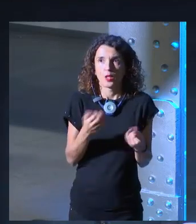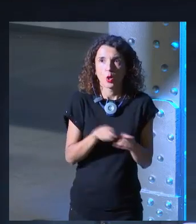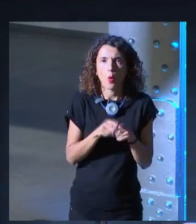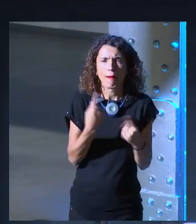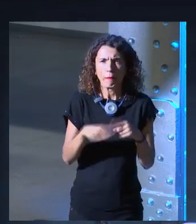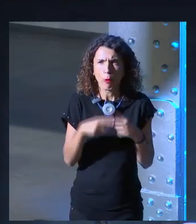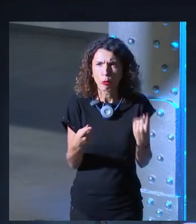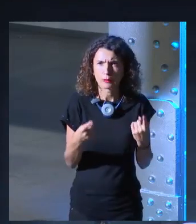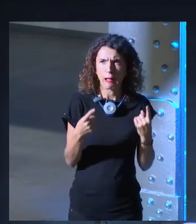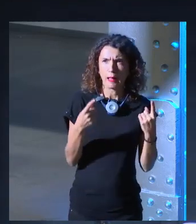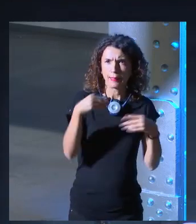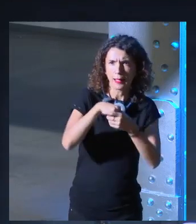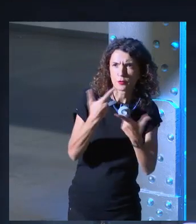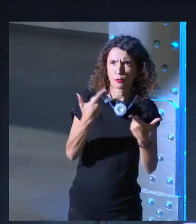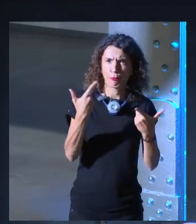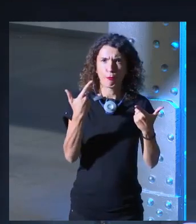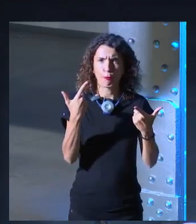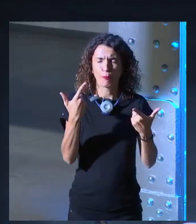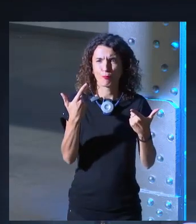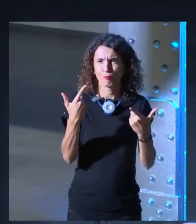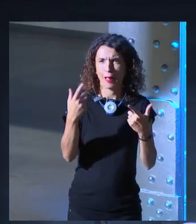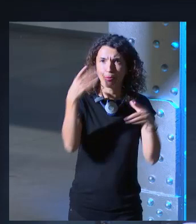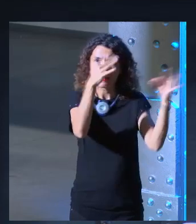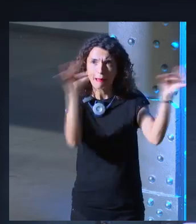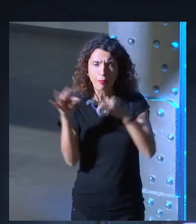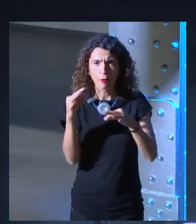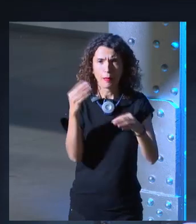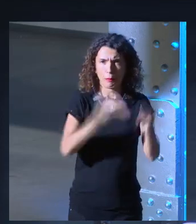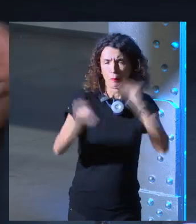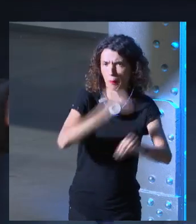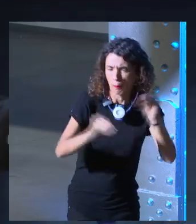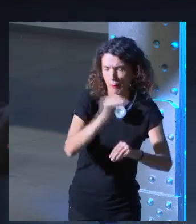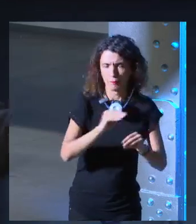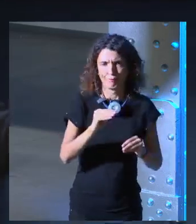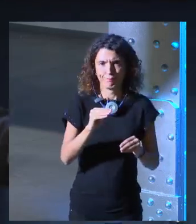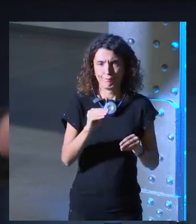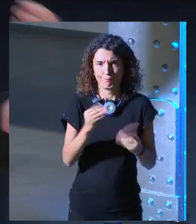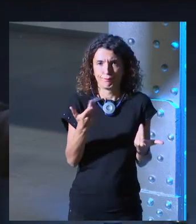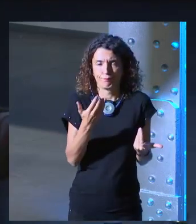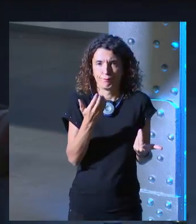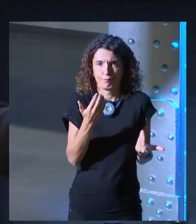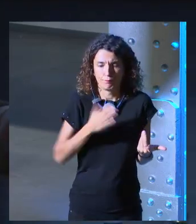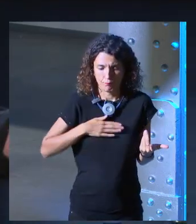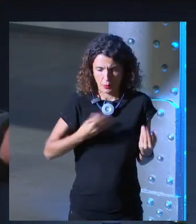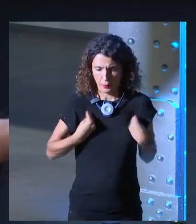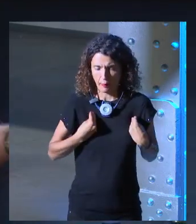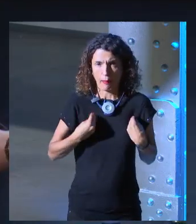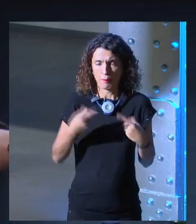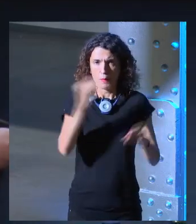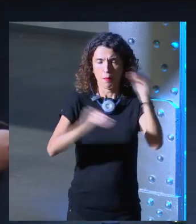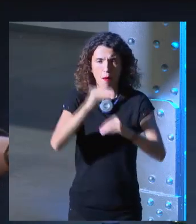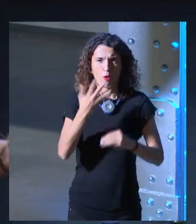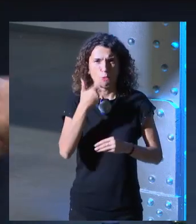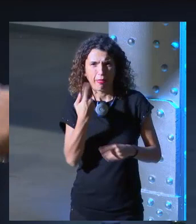of distractions that we can offer ourselves from a real-life engagement with this thing which is